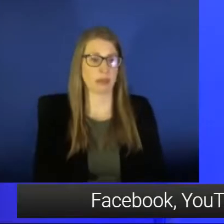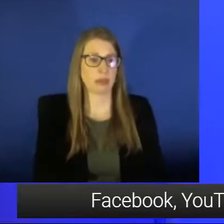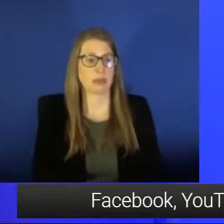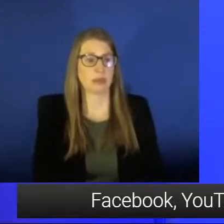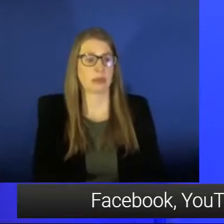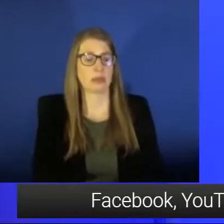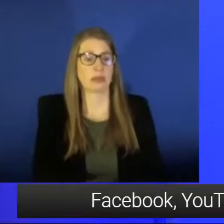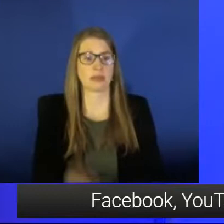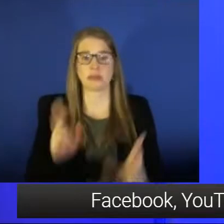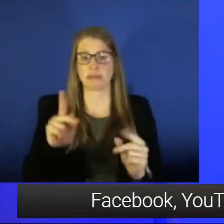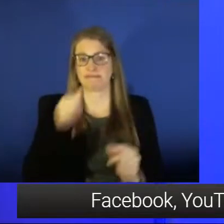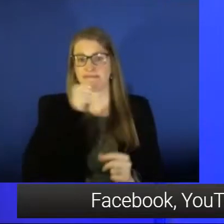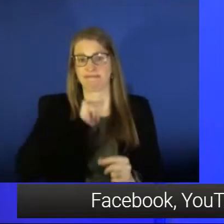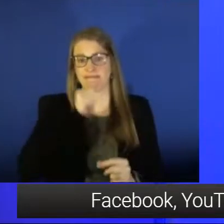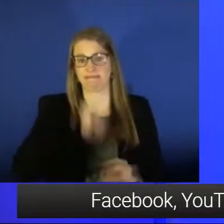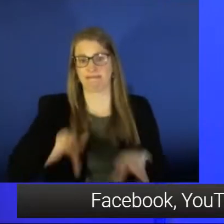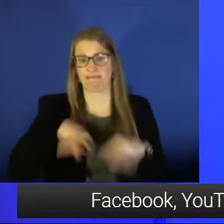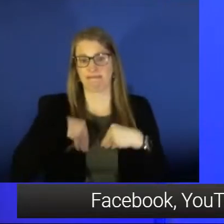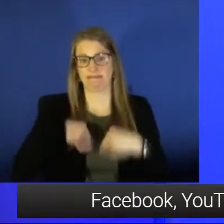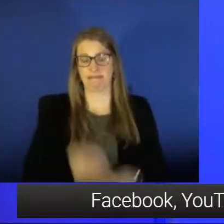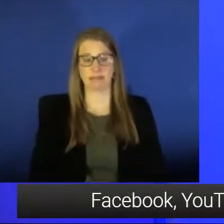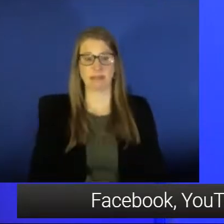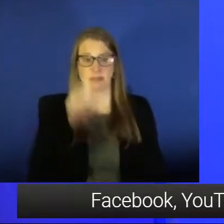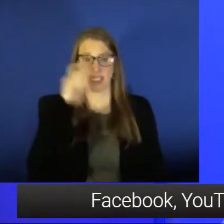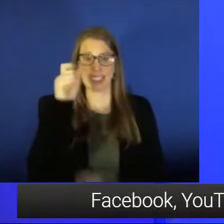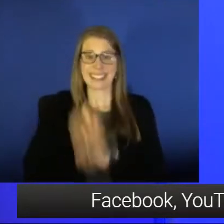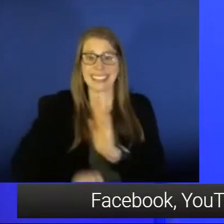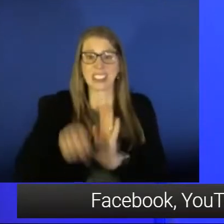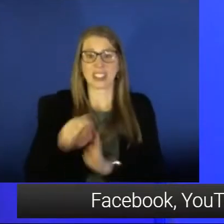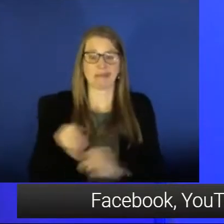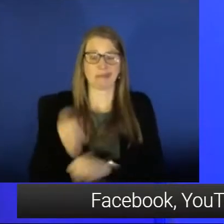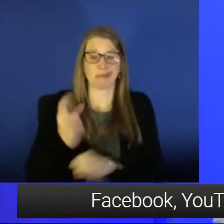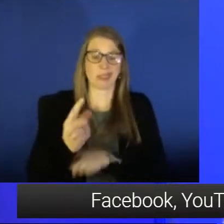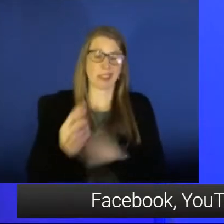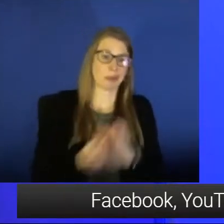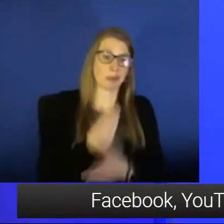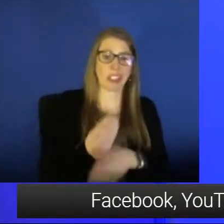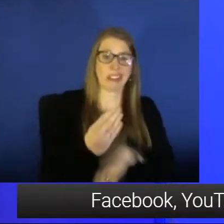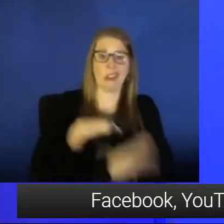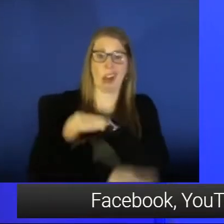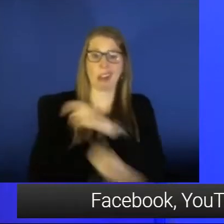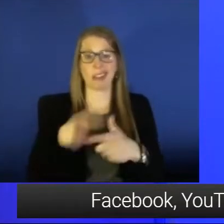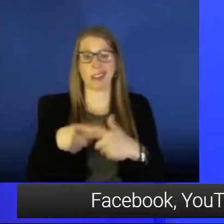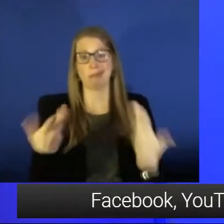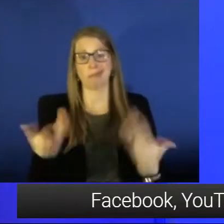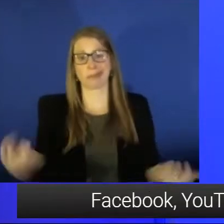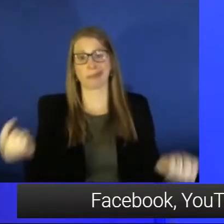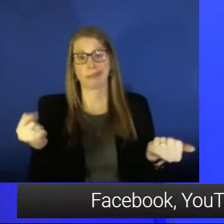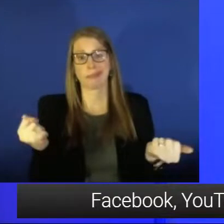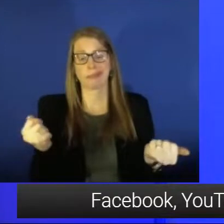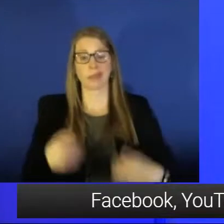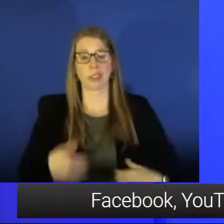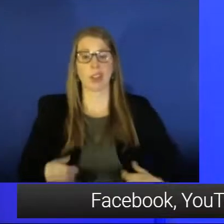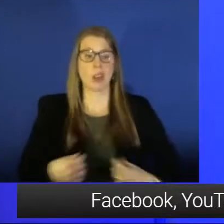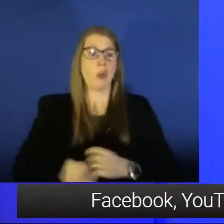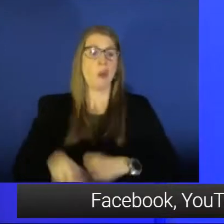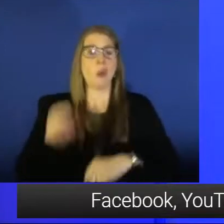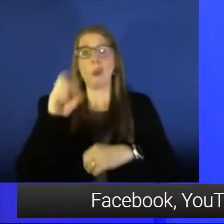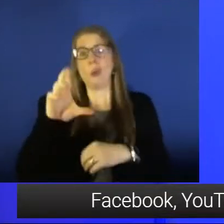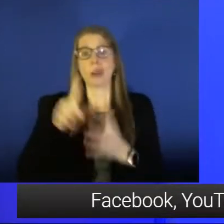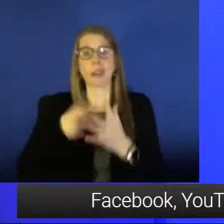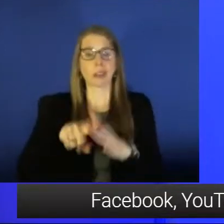it. And because it's seasonal, you the spring, the fall, and then, well, I don't have to worry about it. Or they start taking